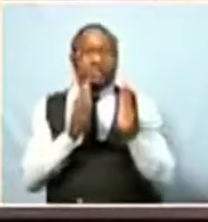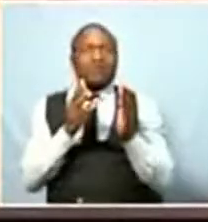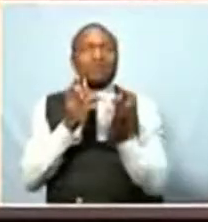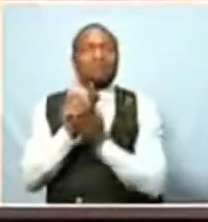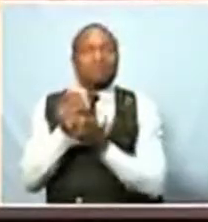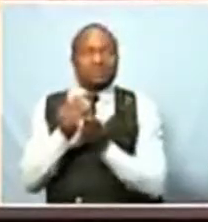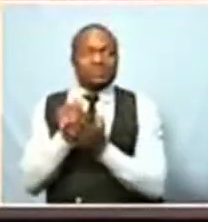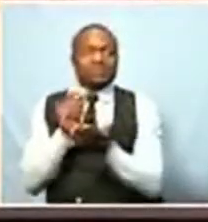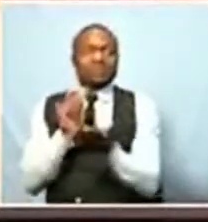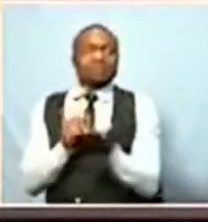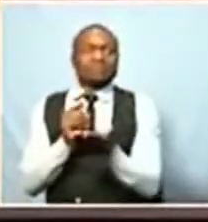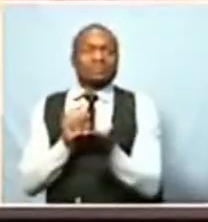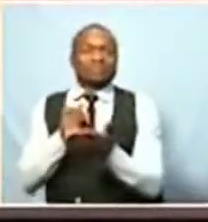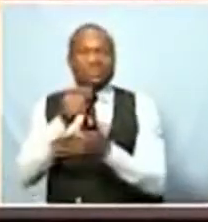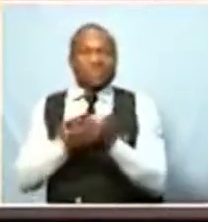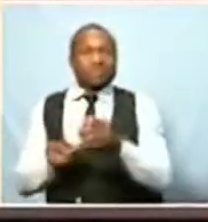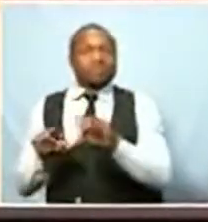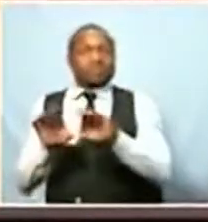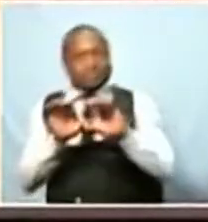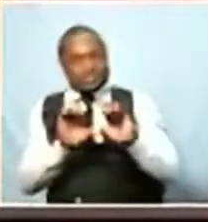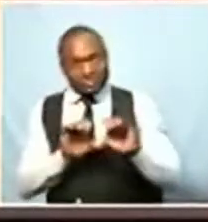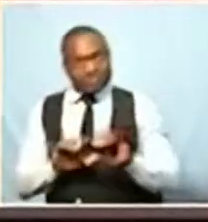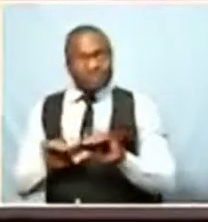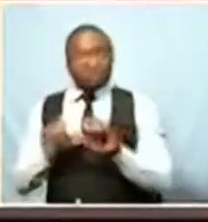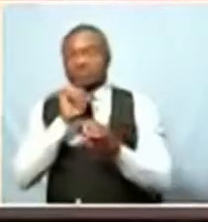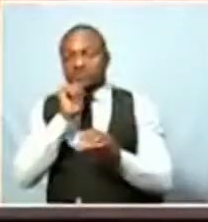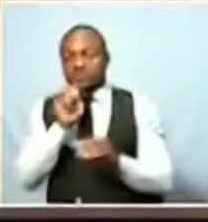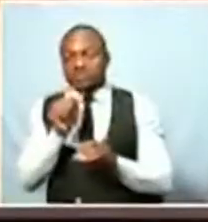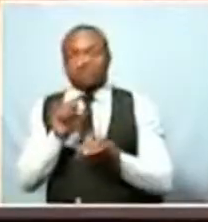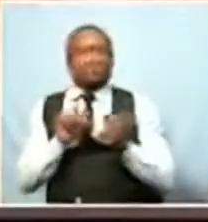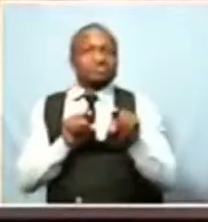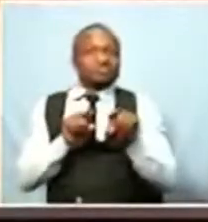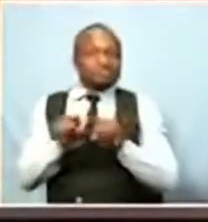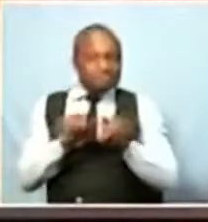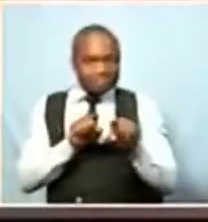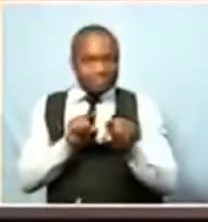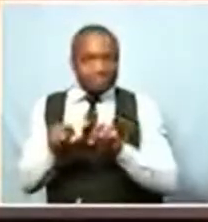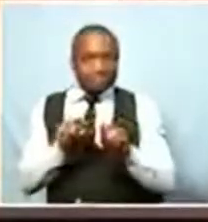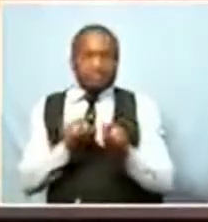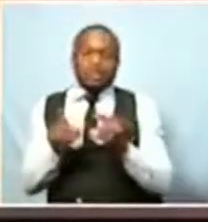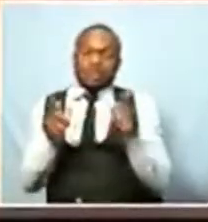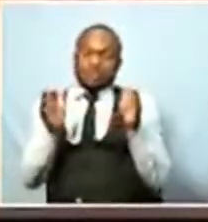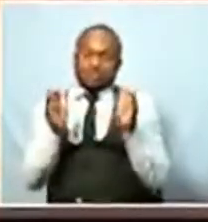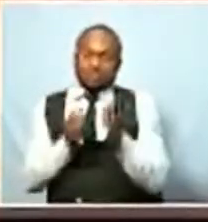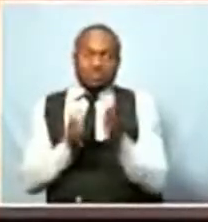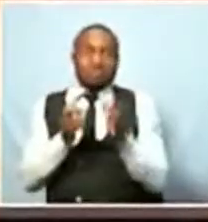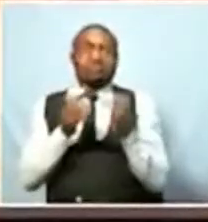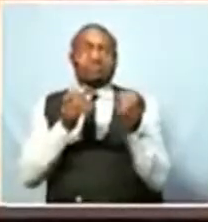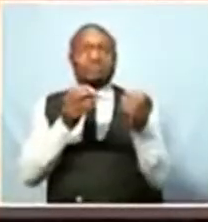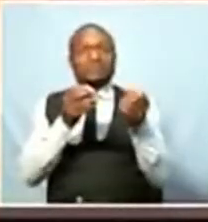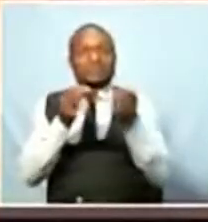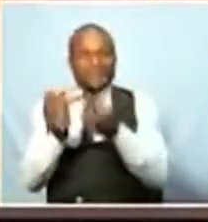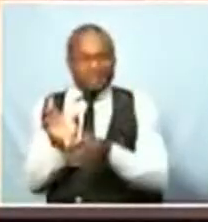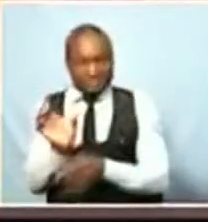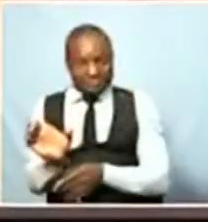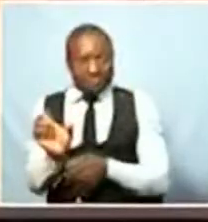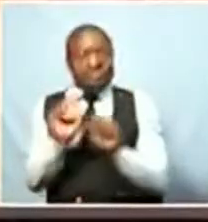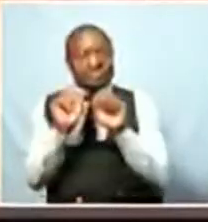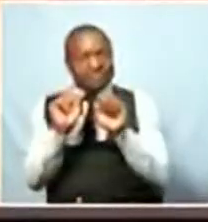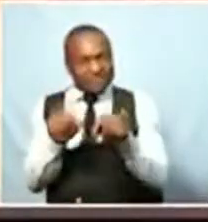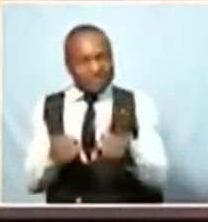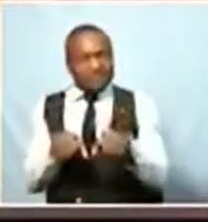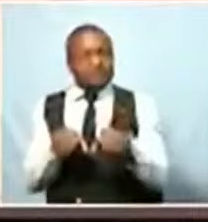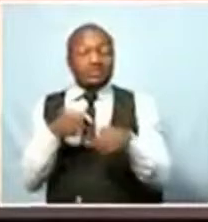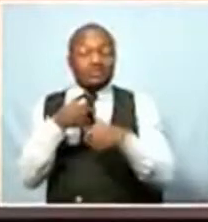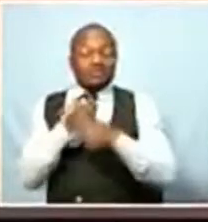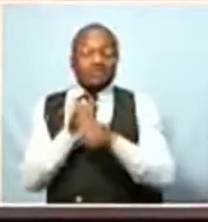financing for what they are doing, other than compete in a small pot with many sectors, would actually be